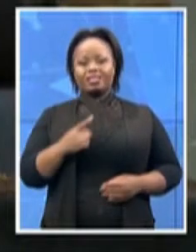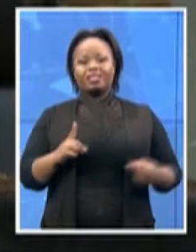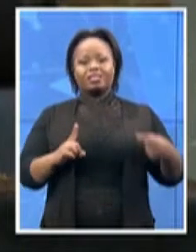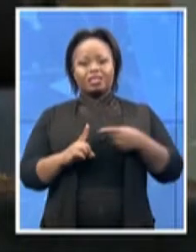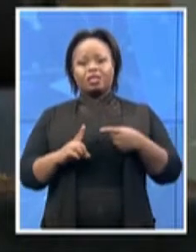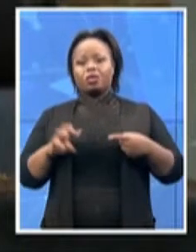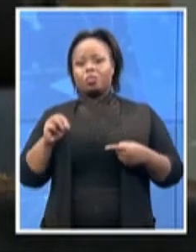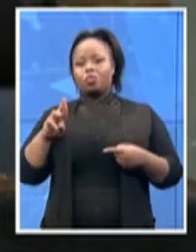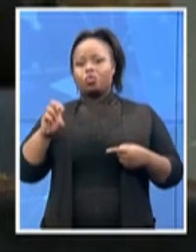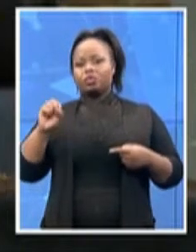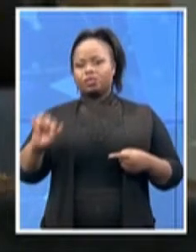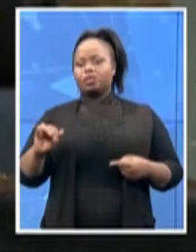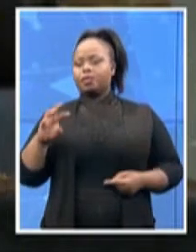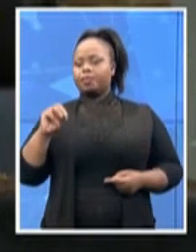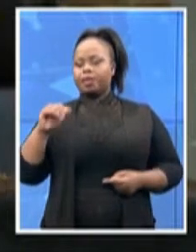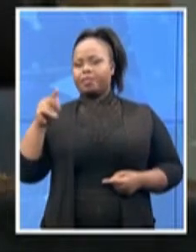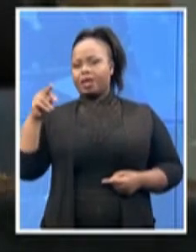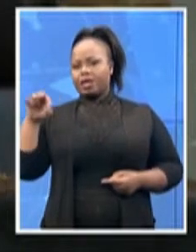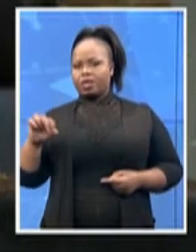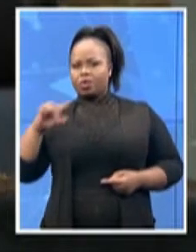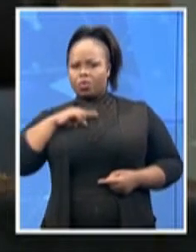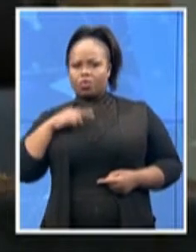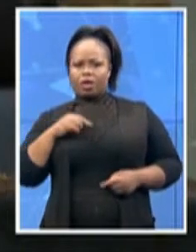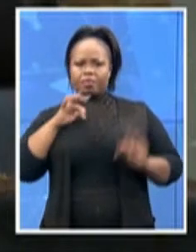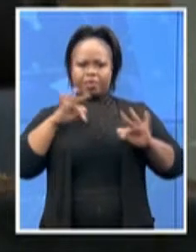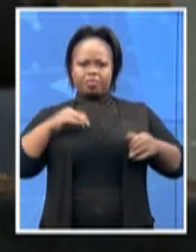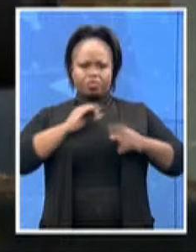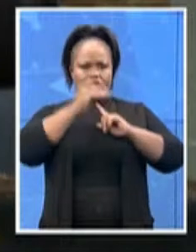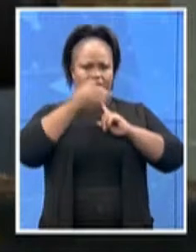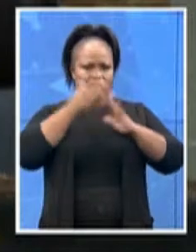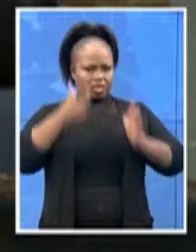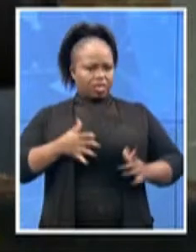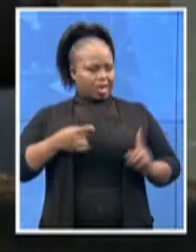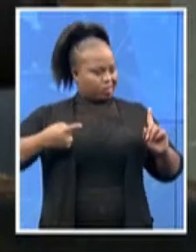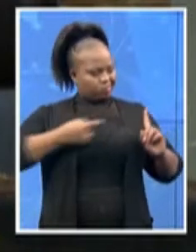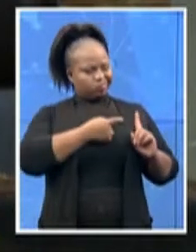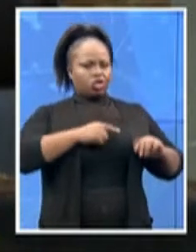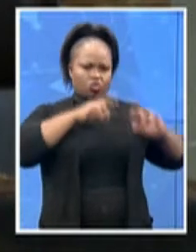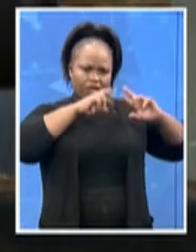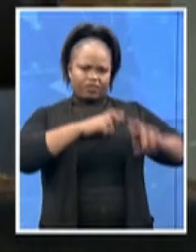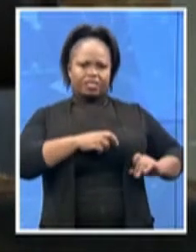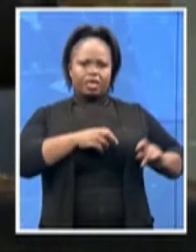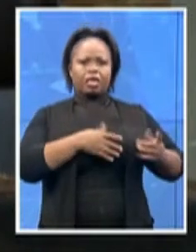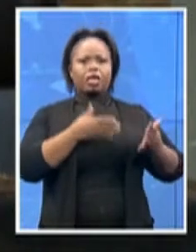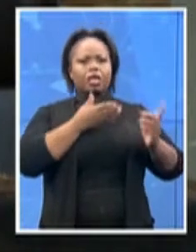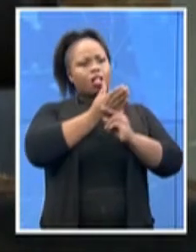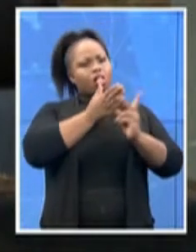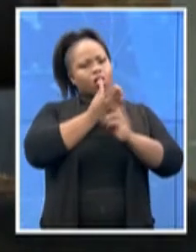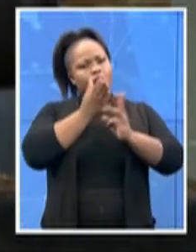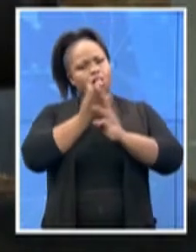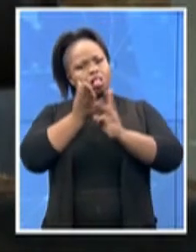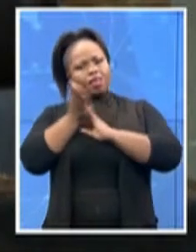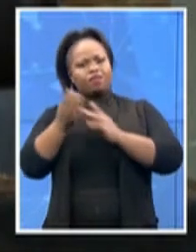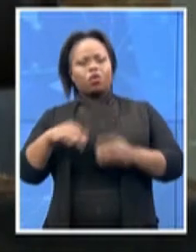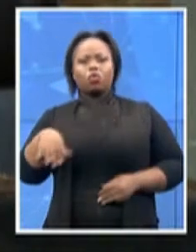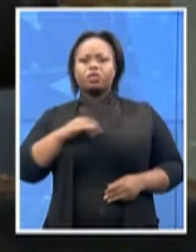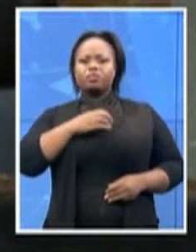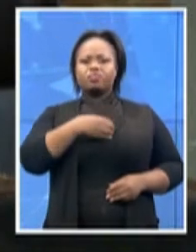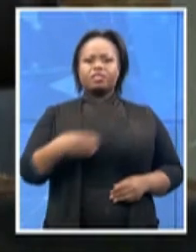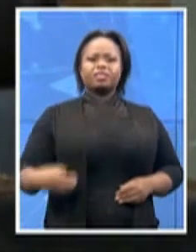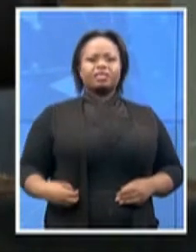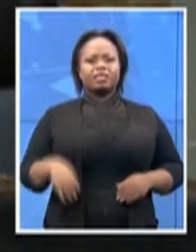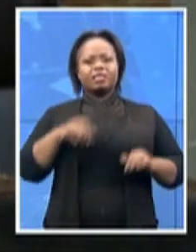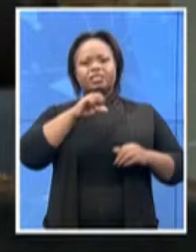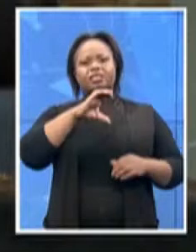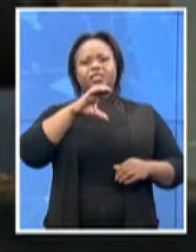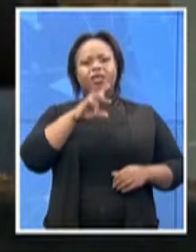public protector to investigate every aspect of the president's CR17 related conduct that